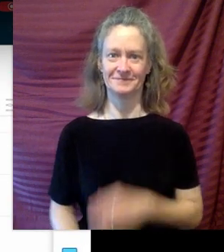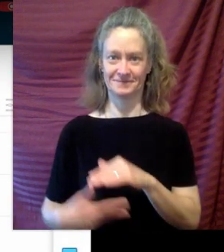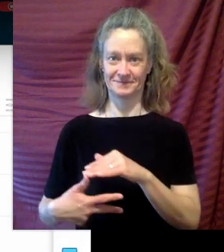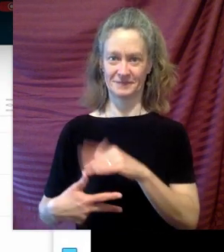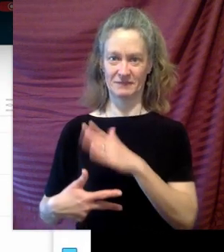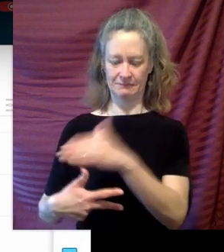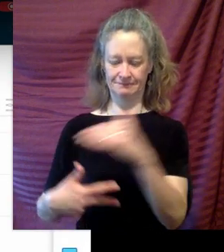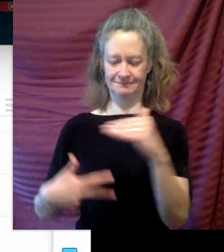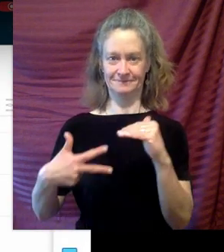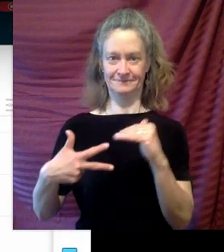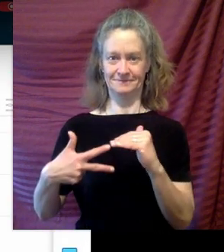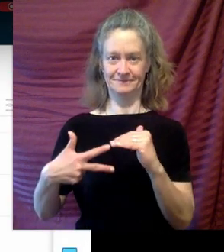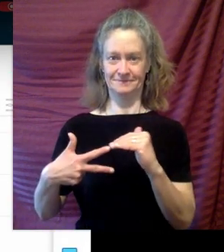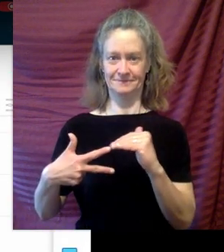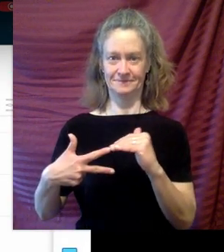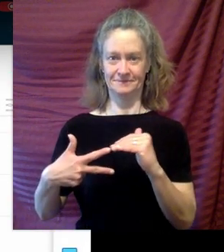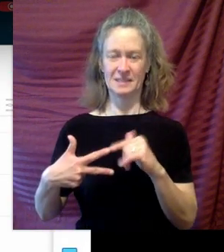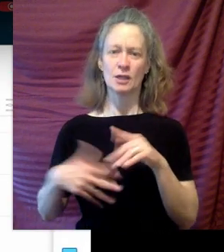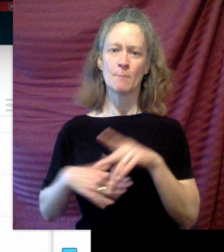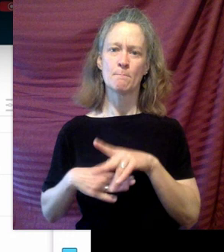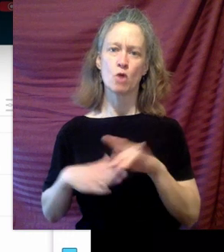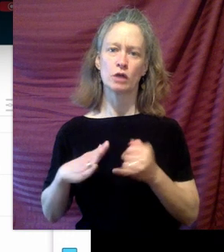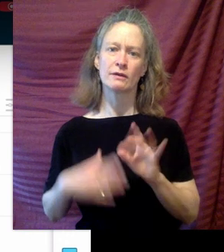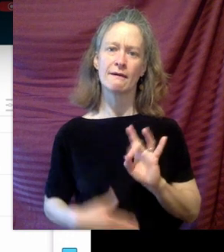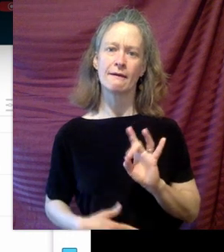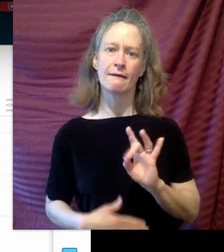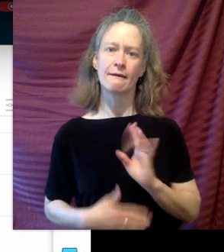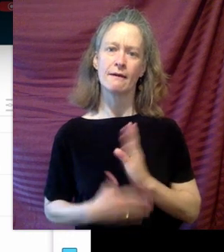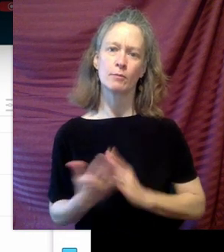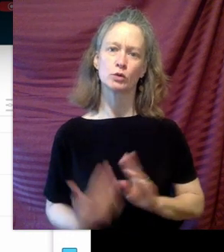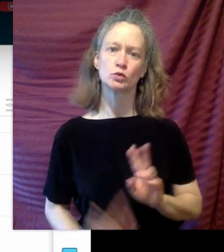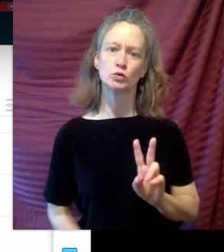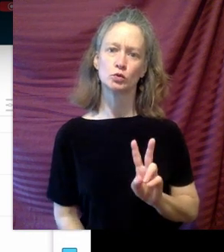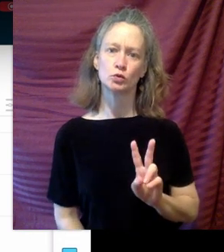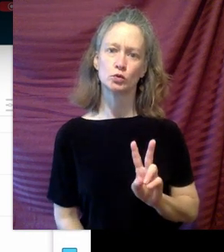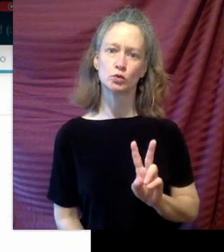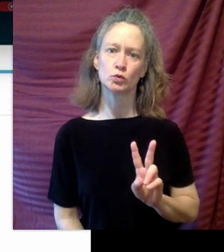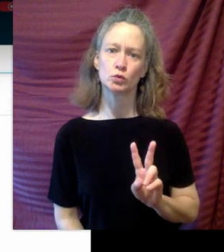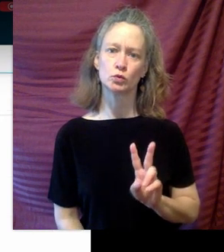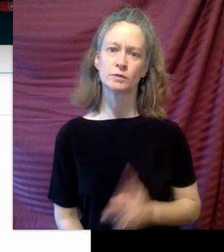The next part says Project 8, Part 2.